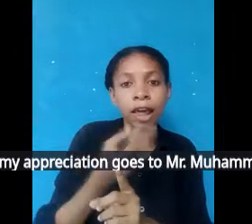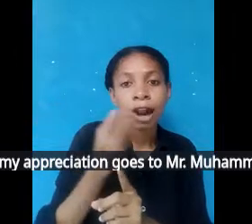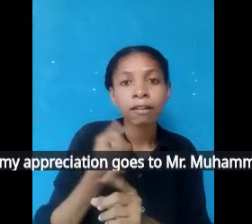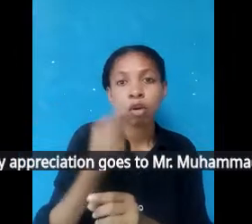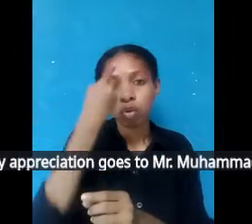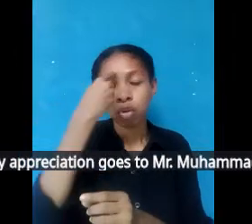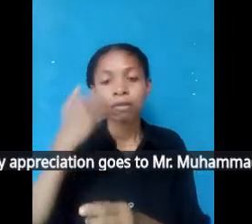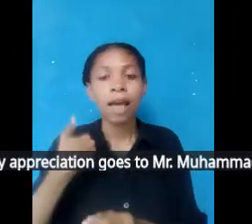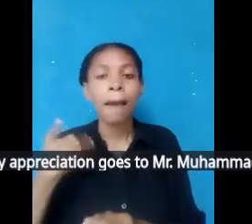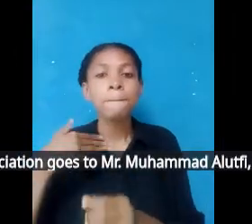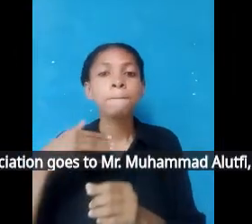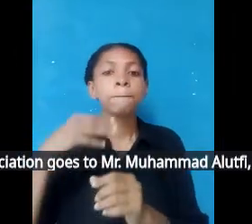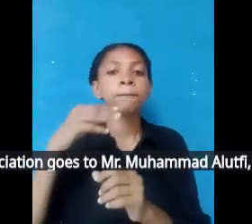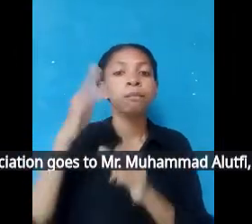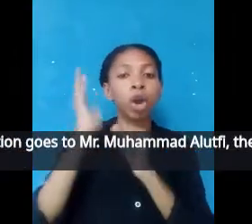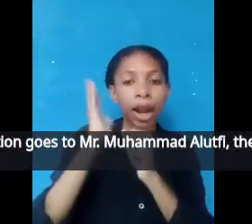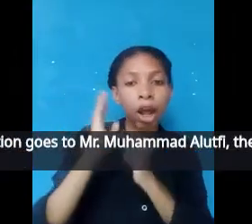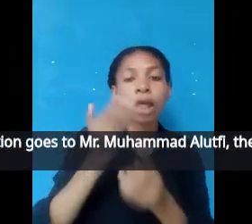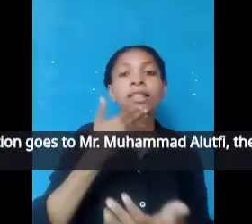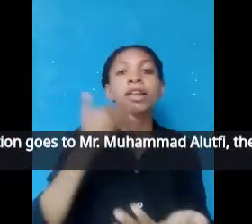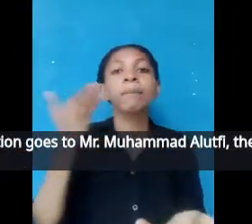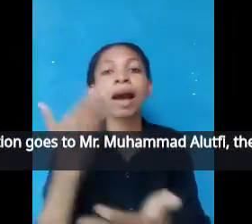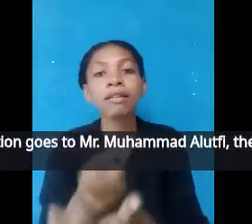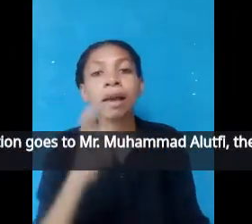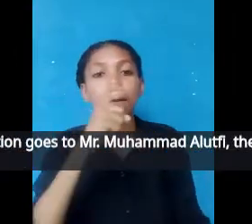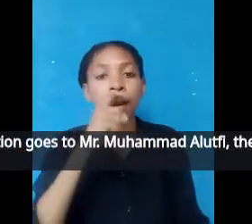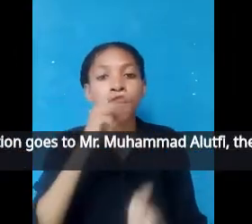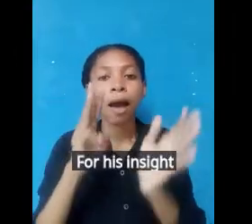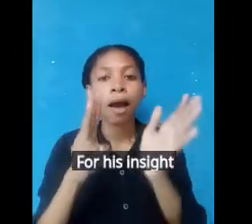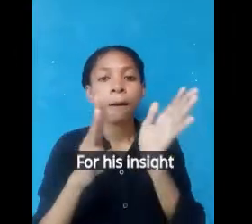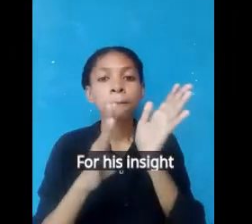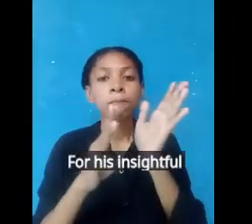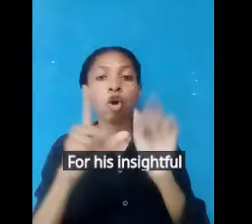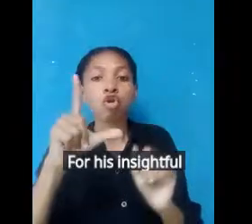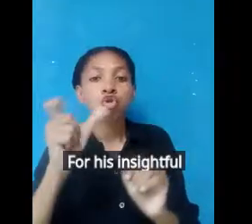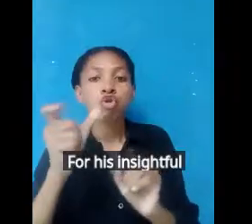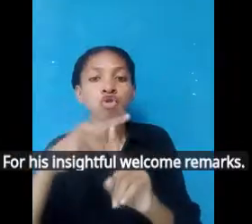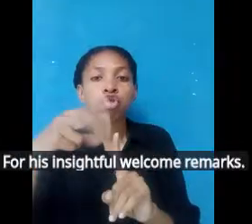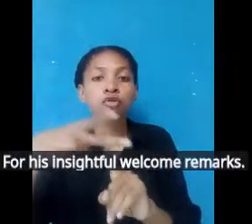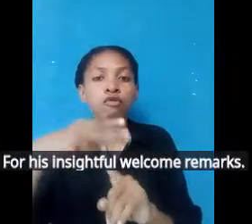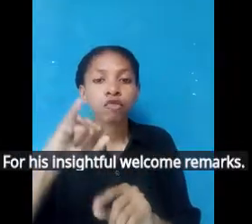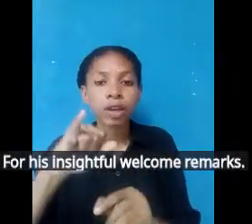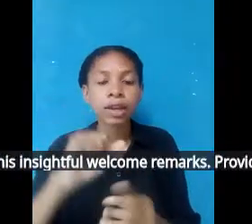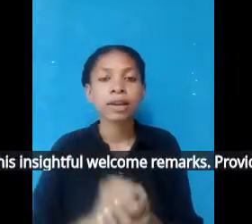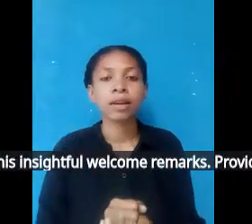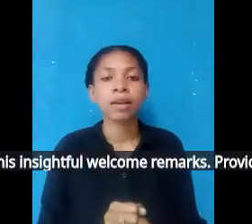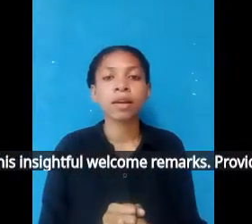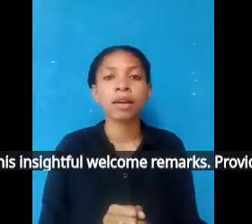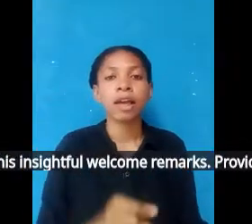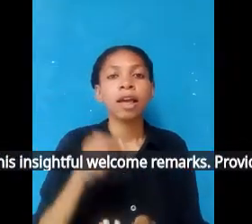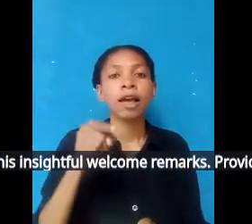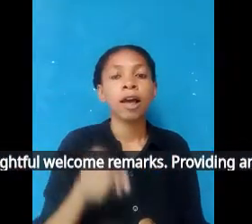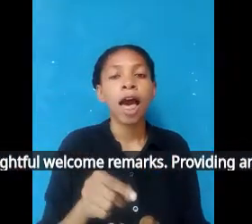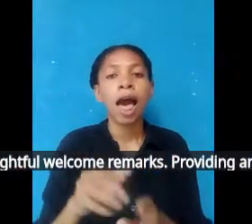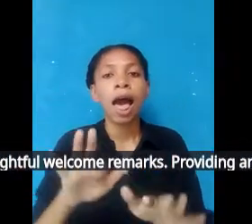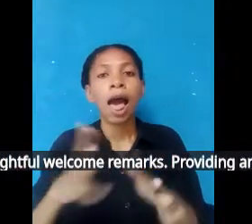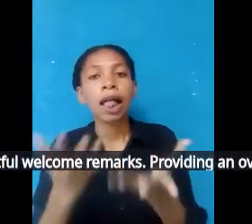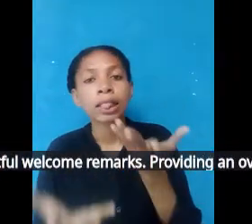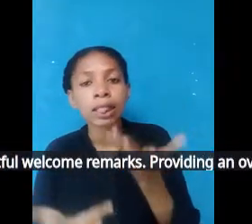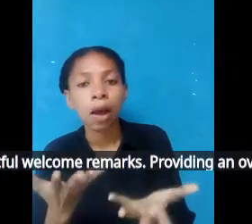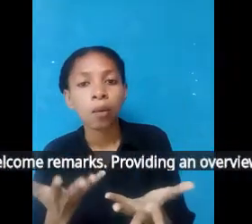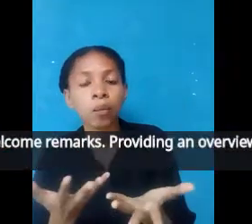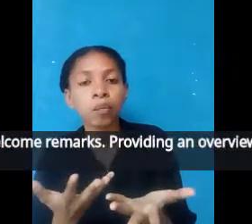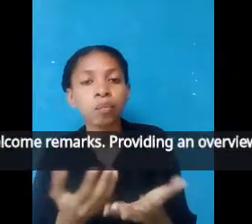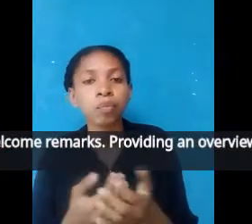chairperson of APS-DC, for his insightful welcome remarks, providing an overview of the Indonesian